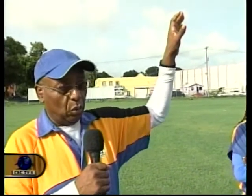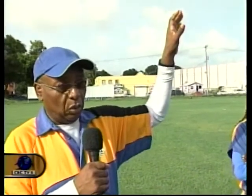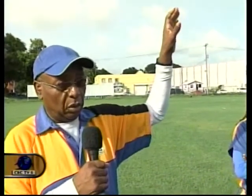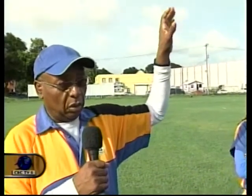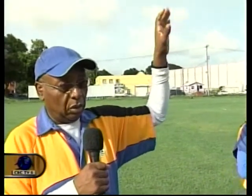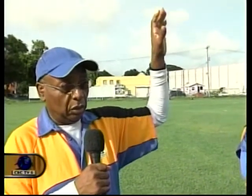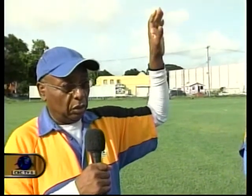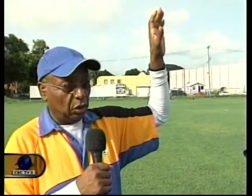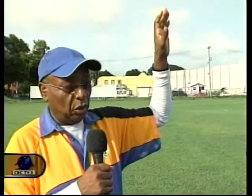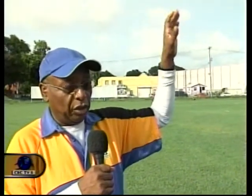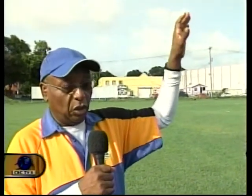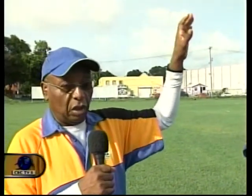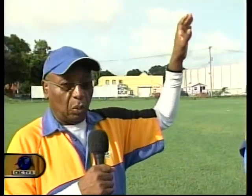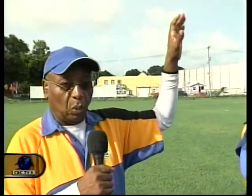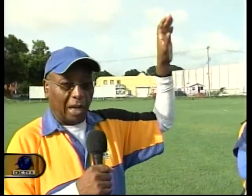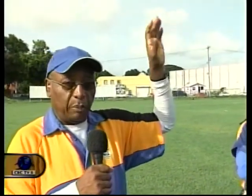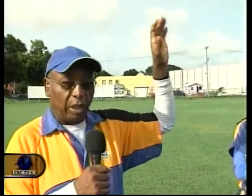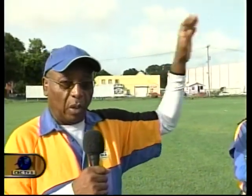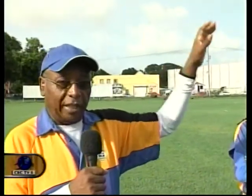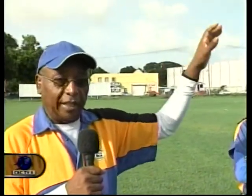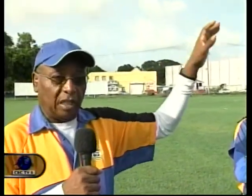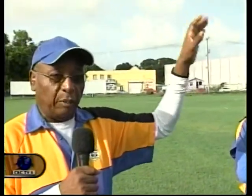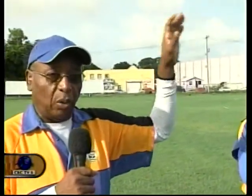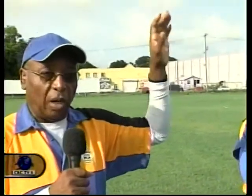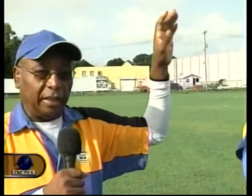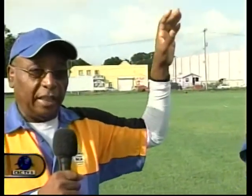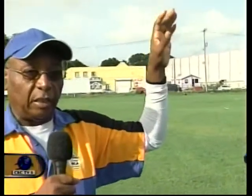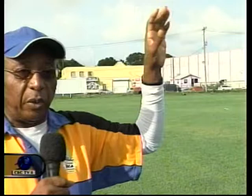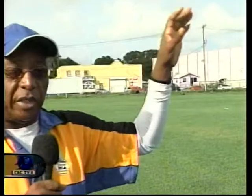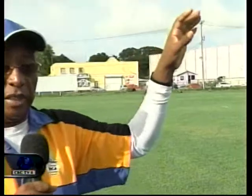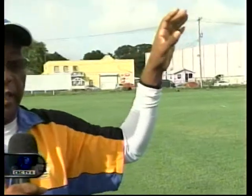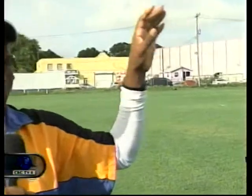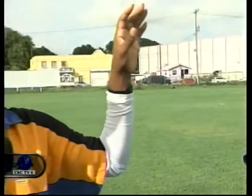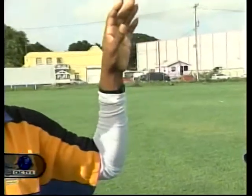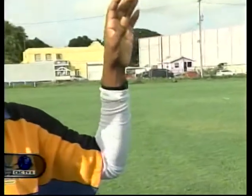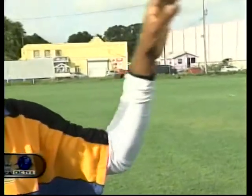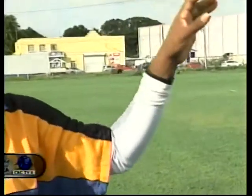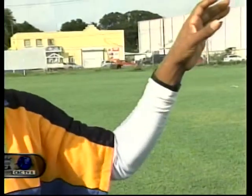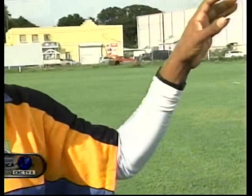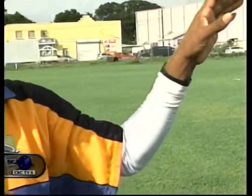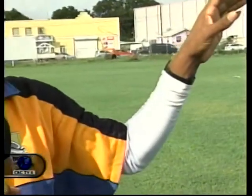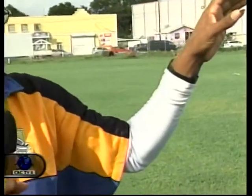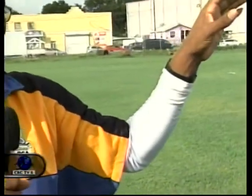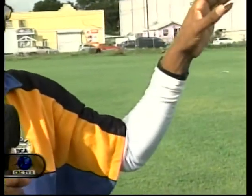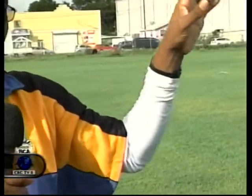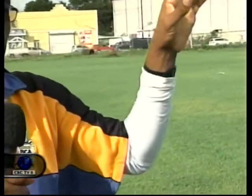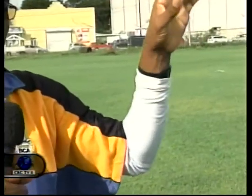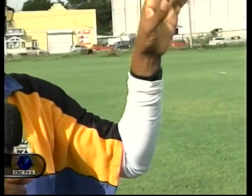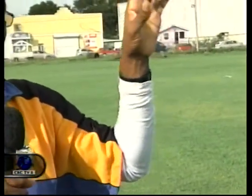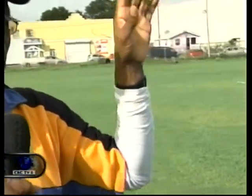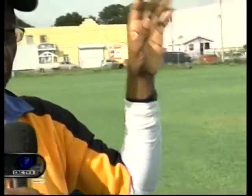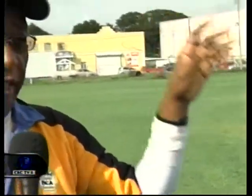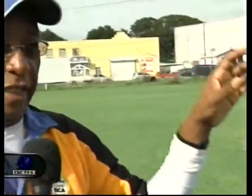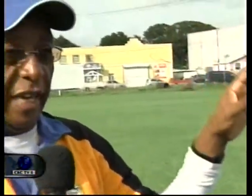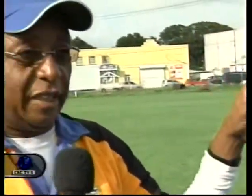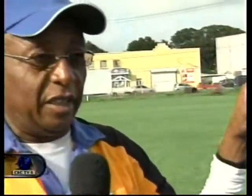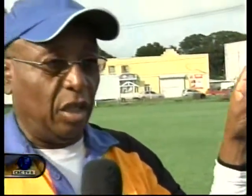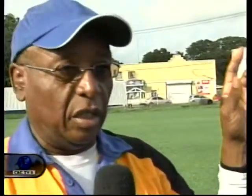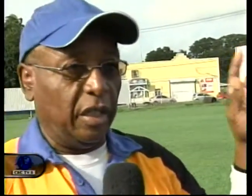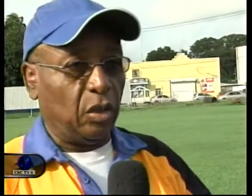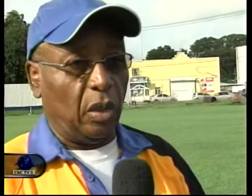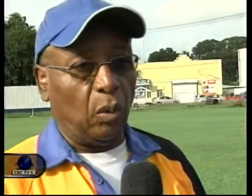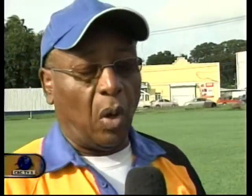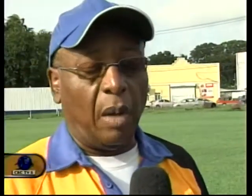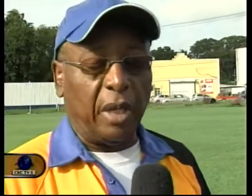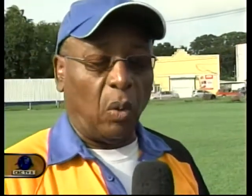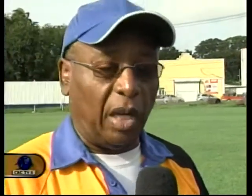who don't know what a B1 is a person that is totally blind. And I am explaining that